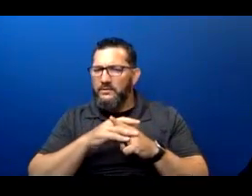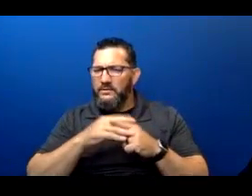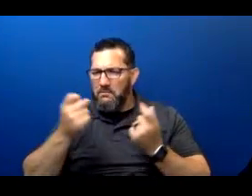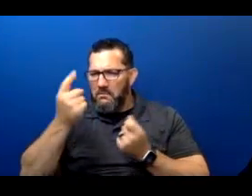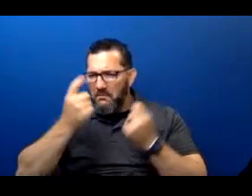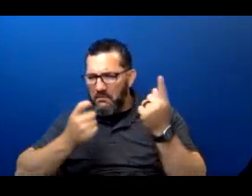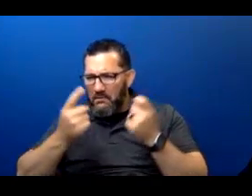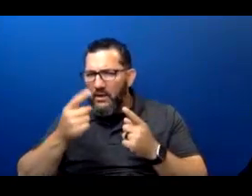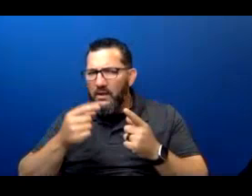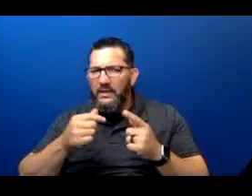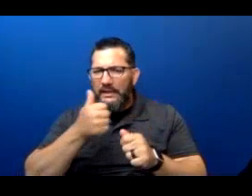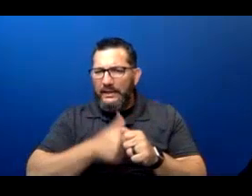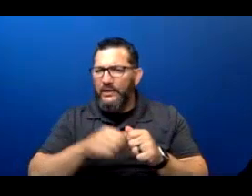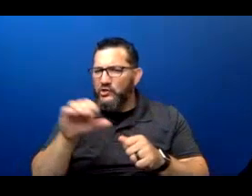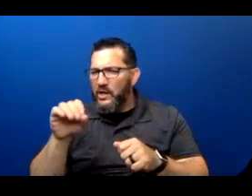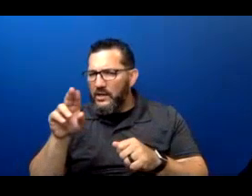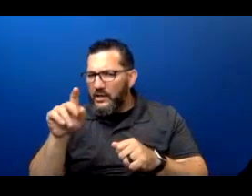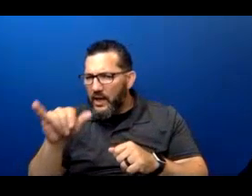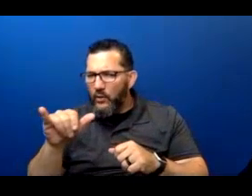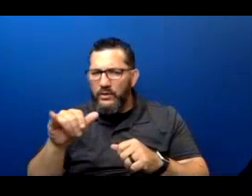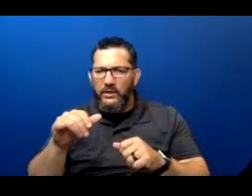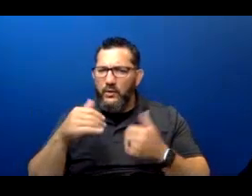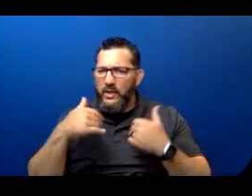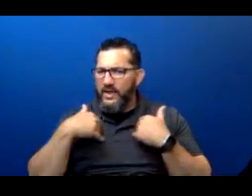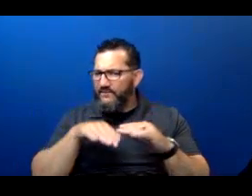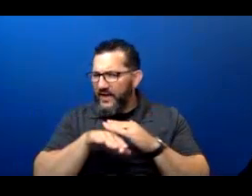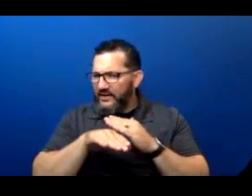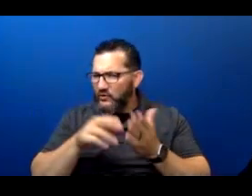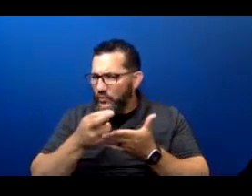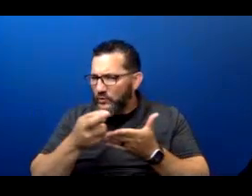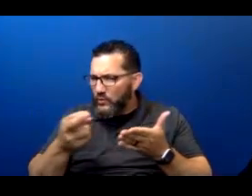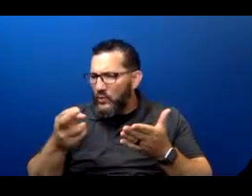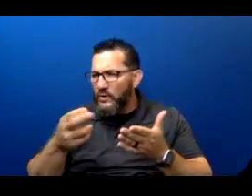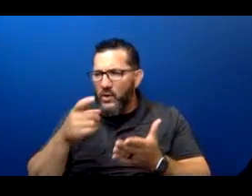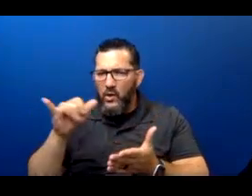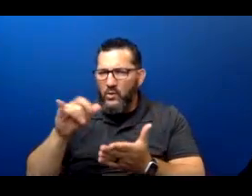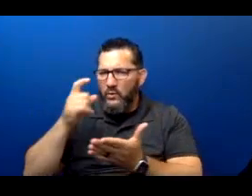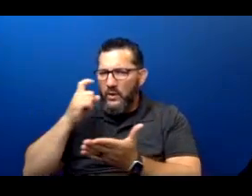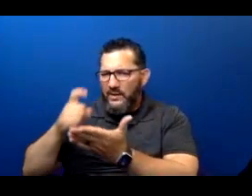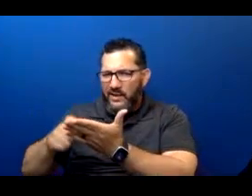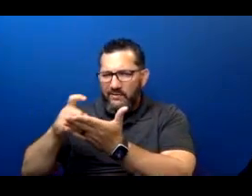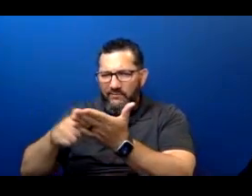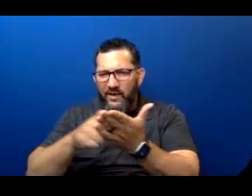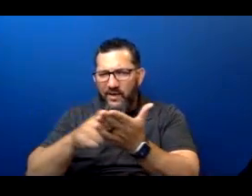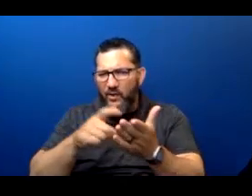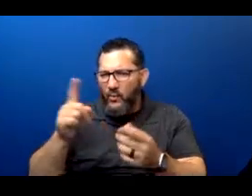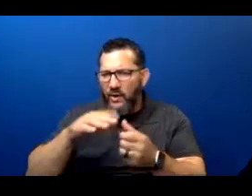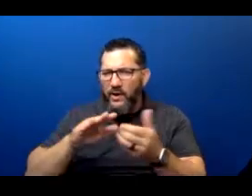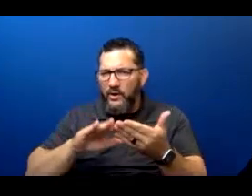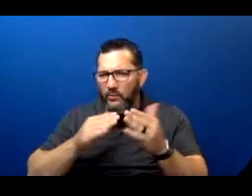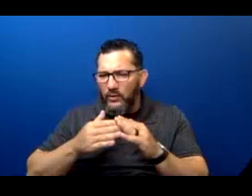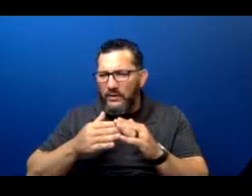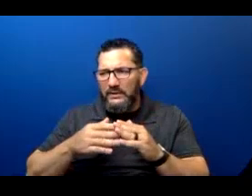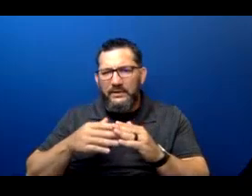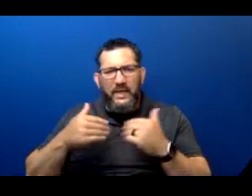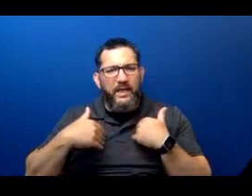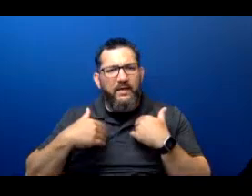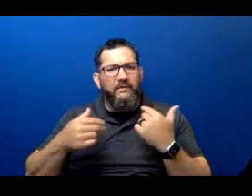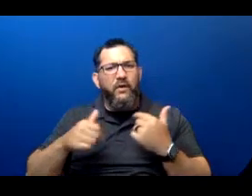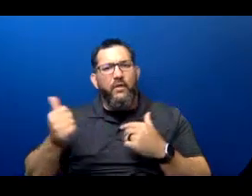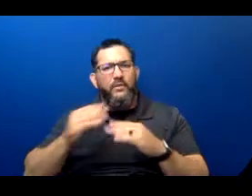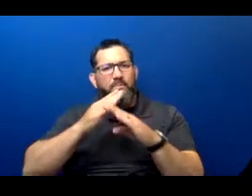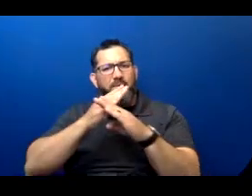bit about each county's access to resources and identify, communities that maybe face additional barriers such